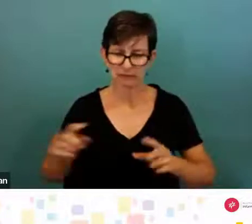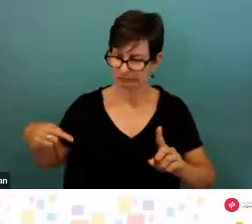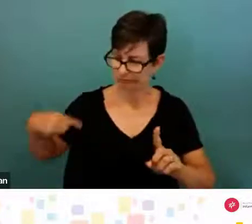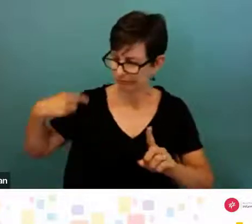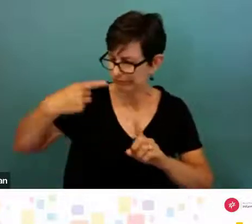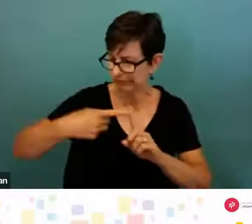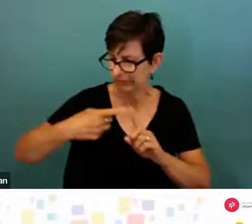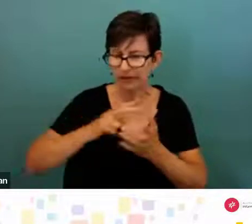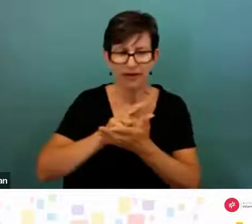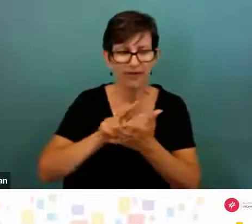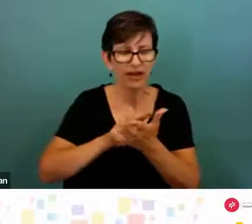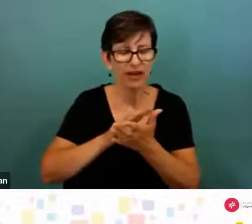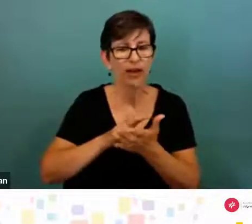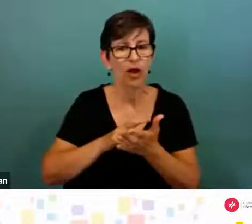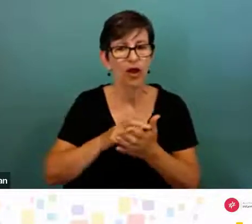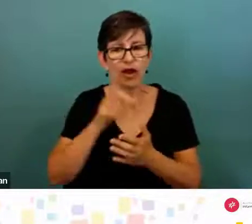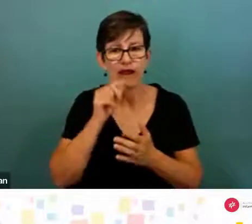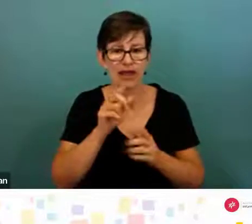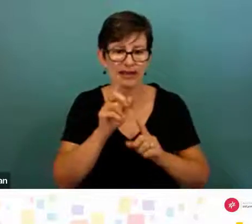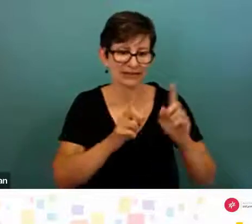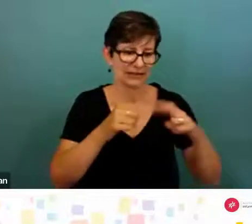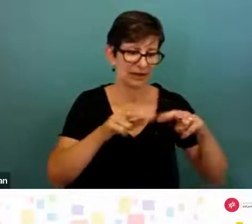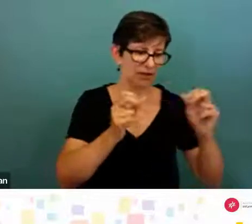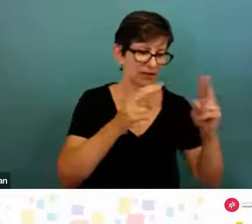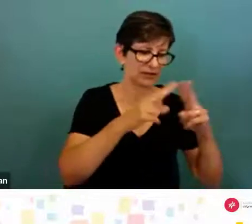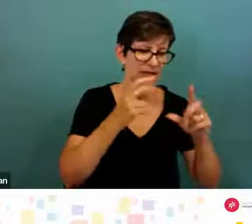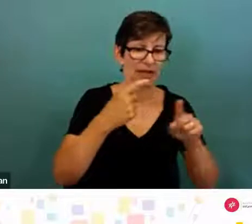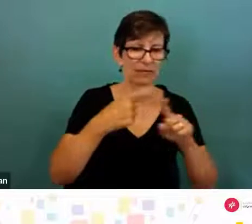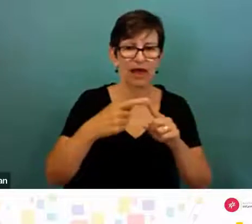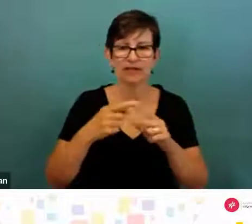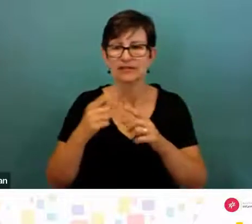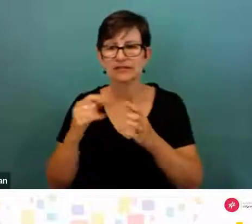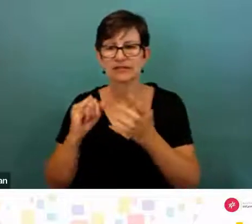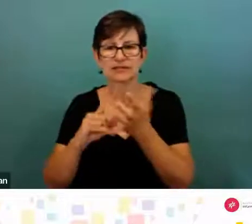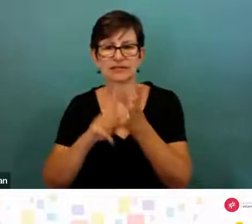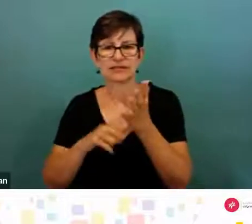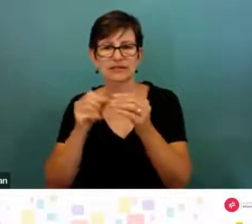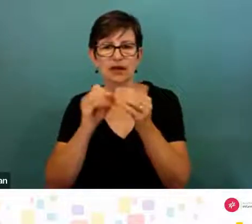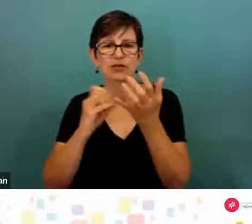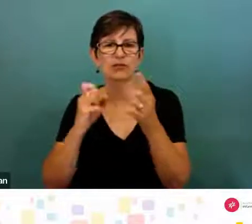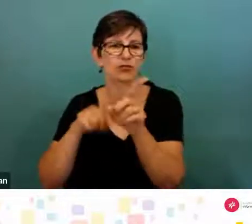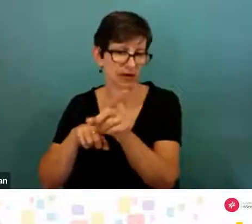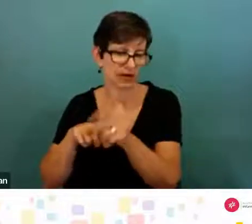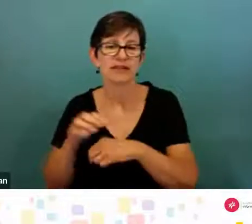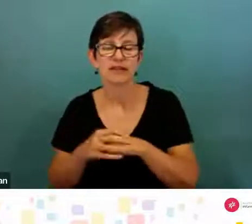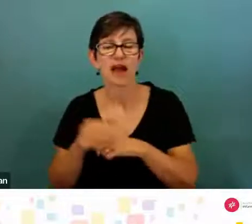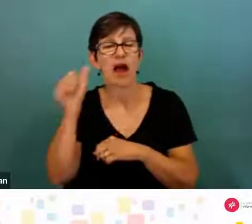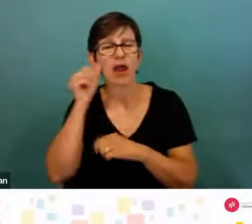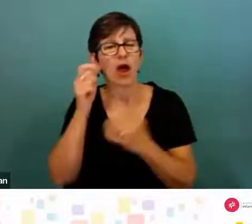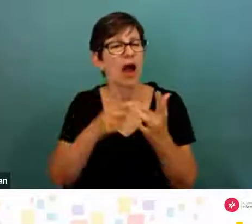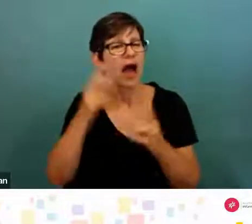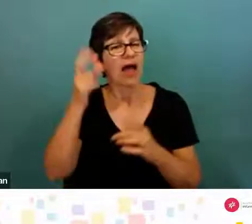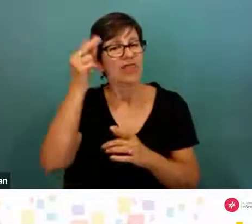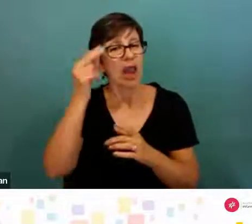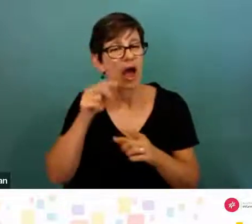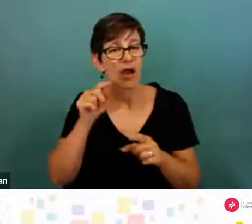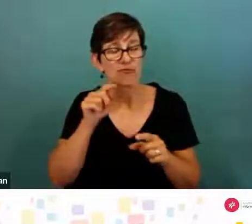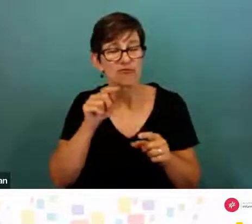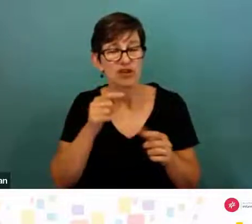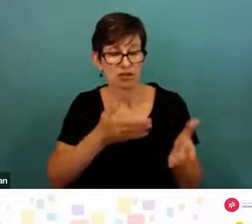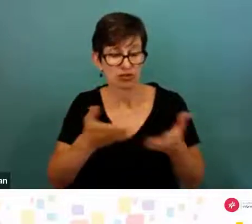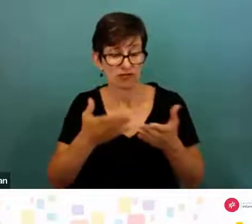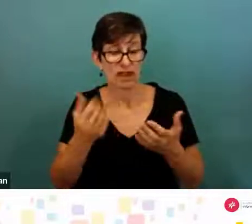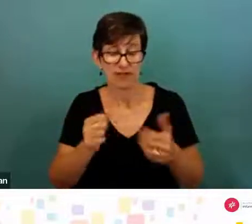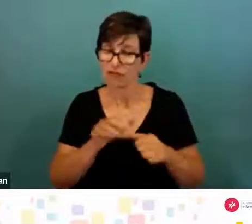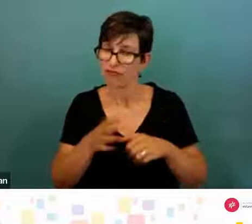City of Sydney and City of Salisbury, and also to note that there have been other library services who've done really great work in this space. One that comes to